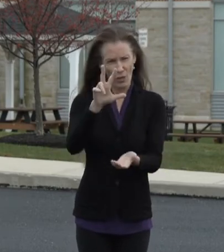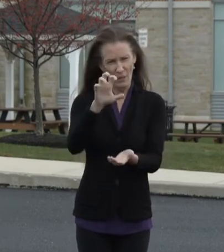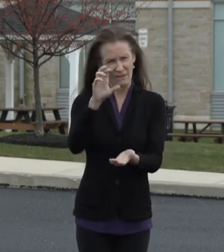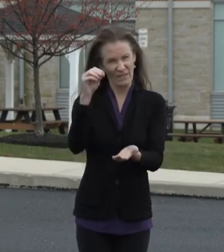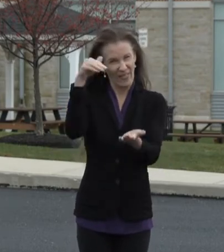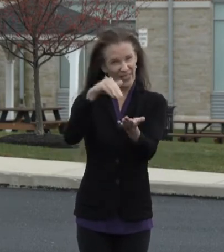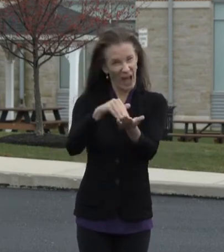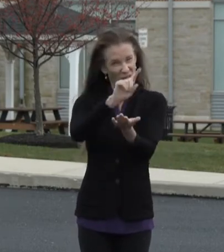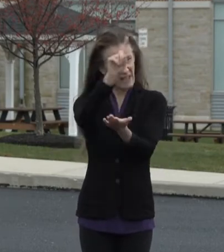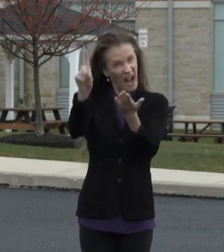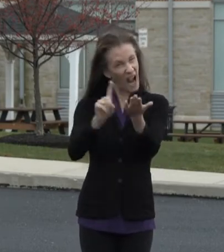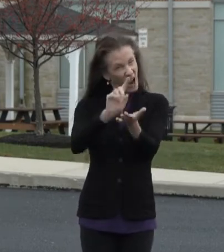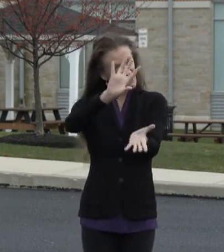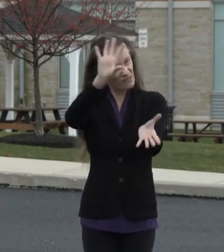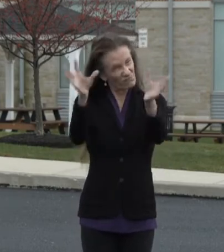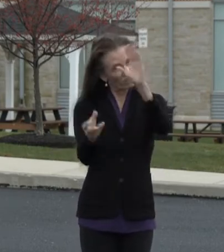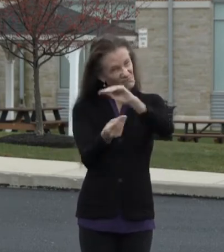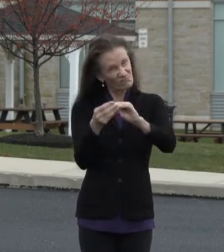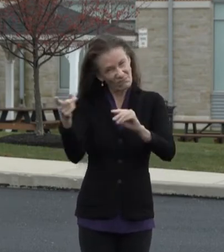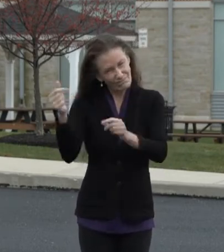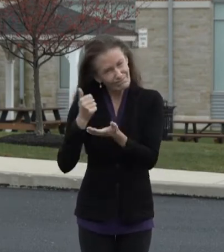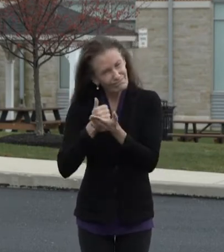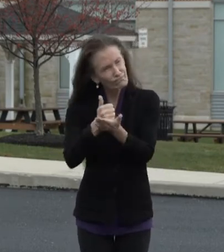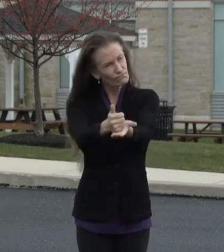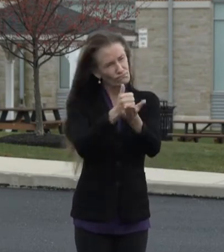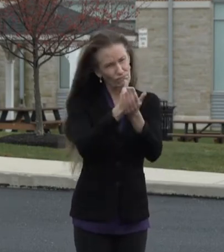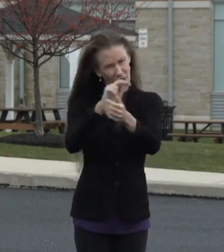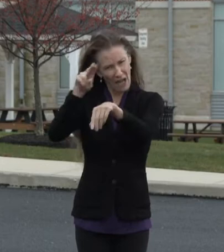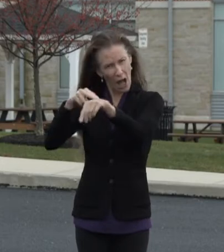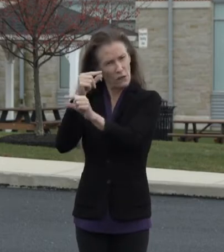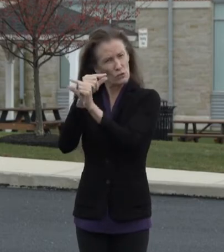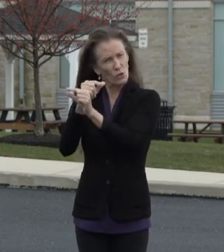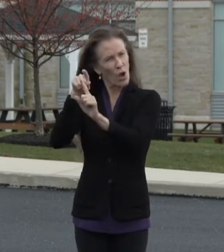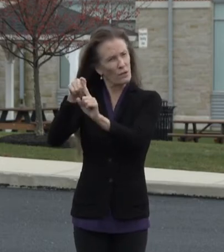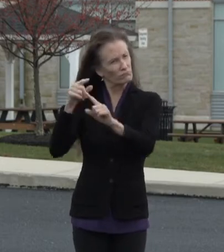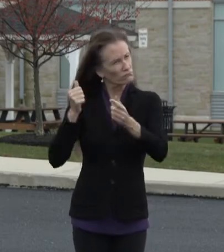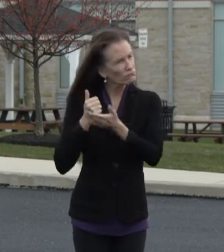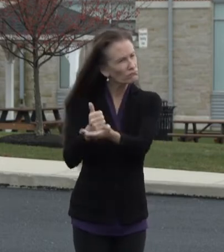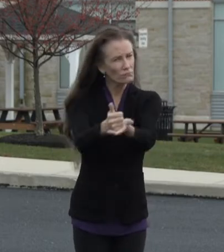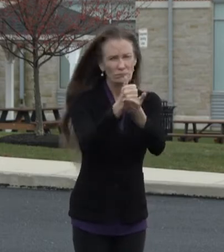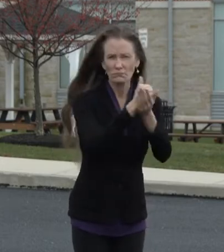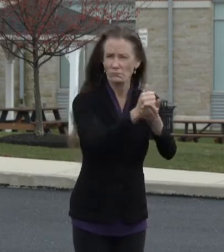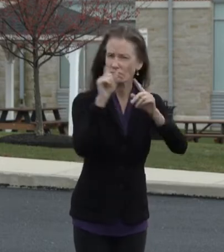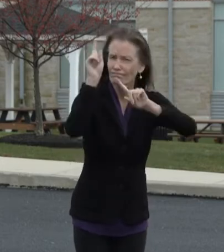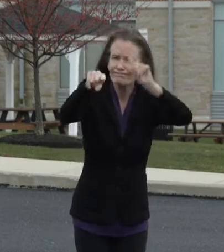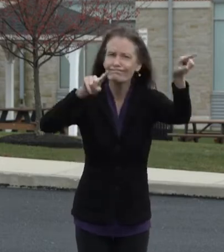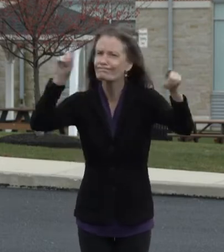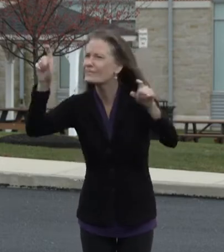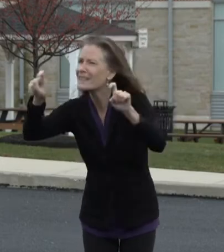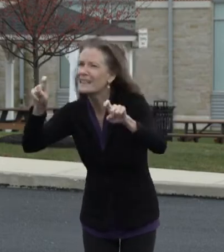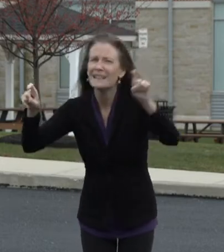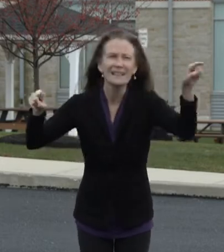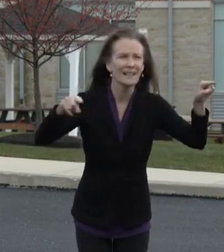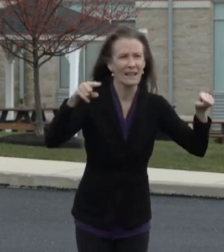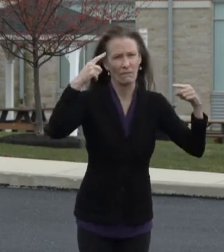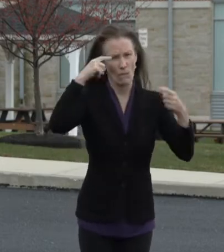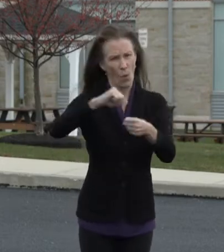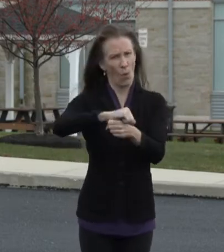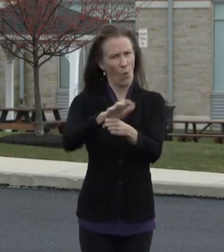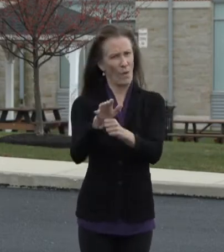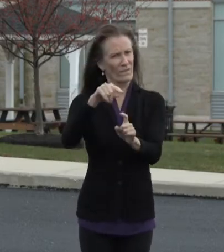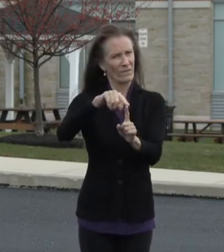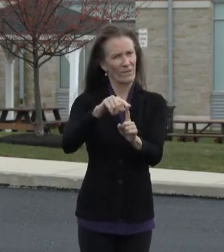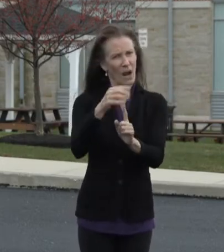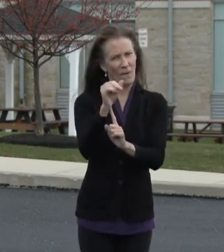assistance that the Pennsylvania National Guard has provided during COVID-19. This has included work